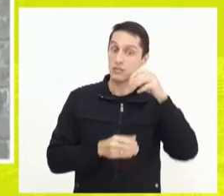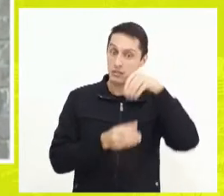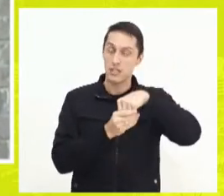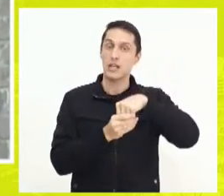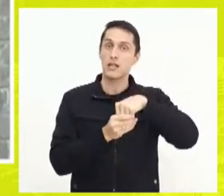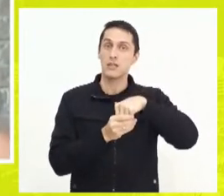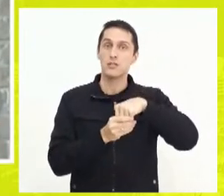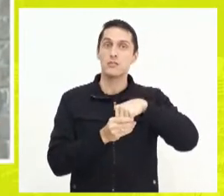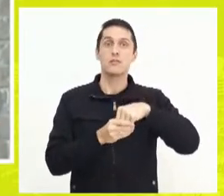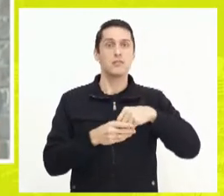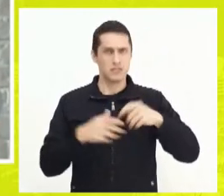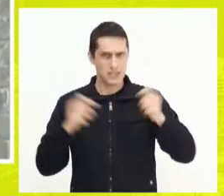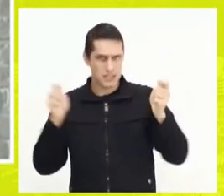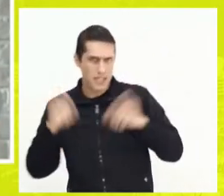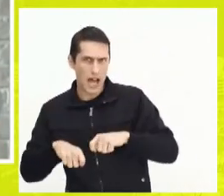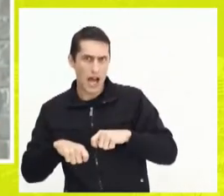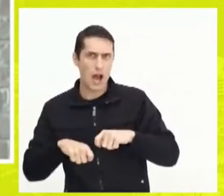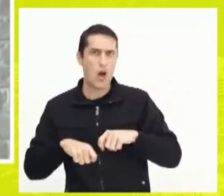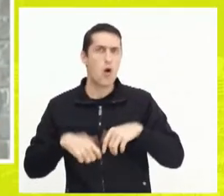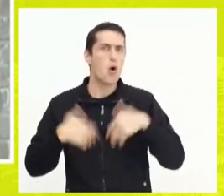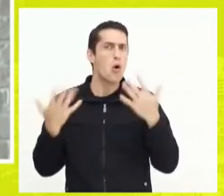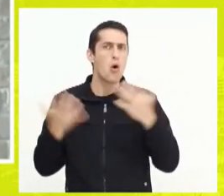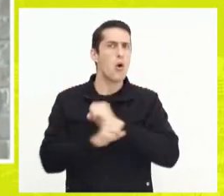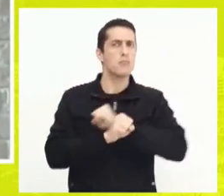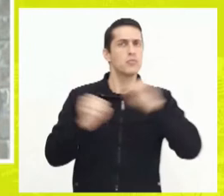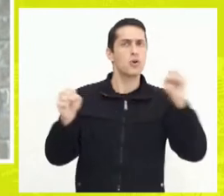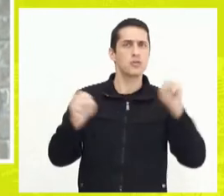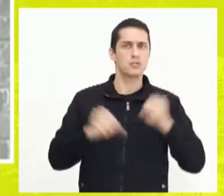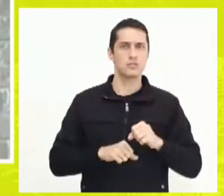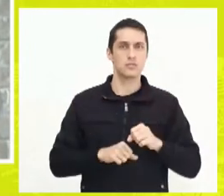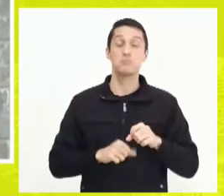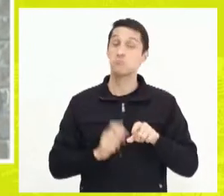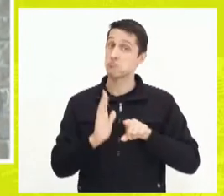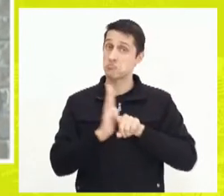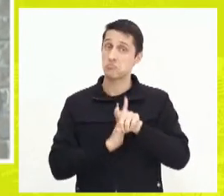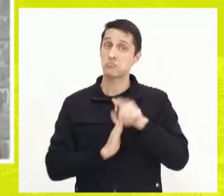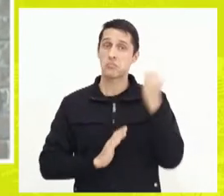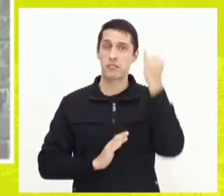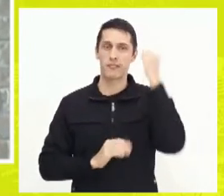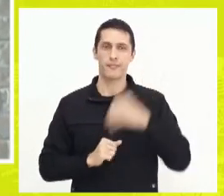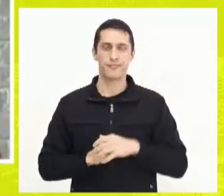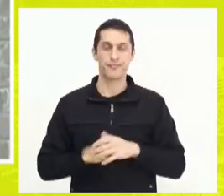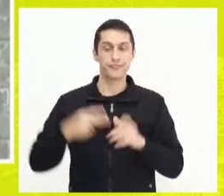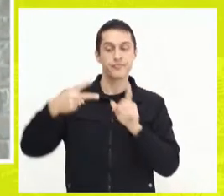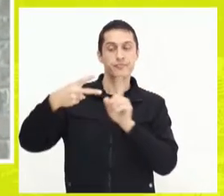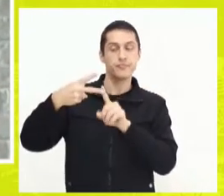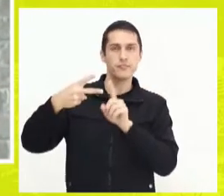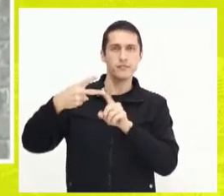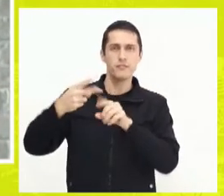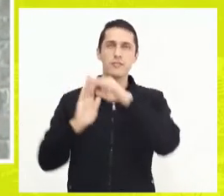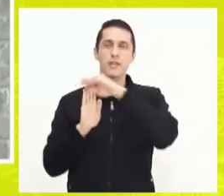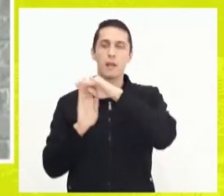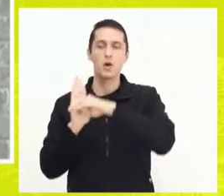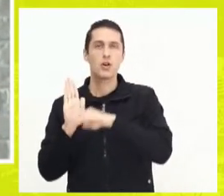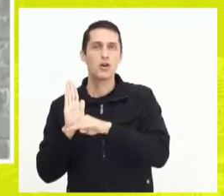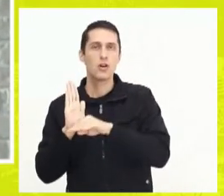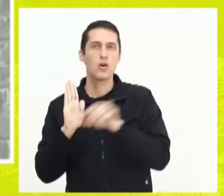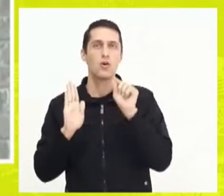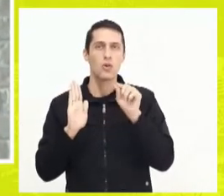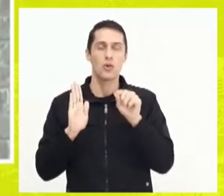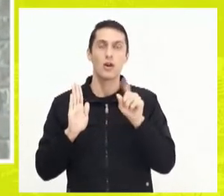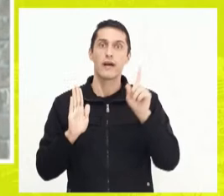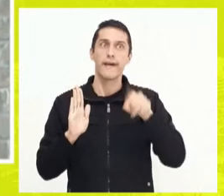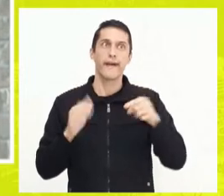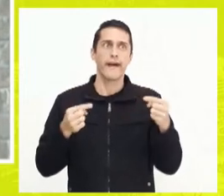degree or is that impossible that's an interesting question to investigate protocols come together with a process